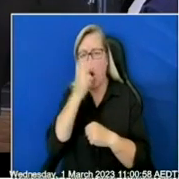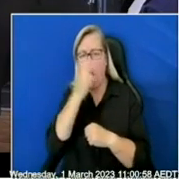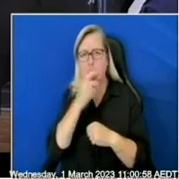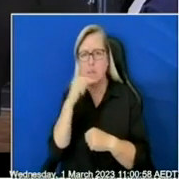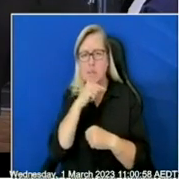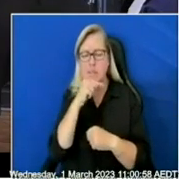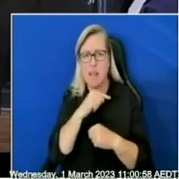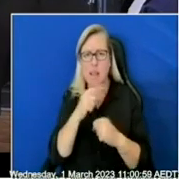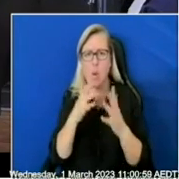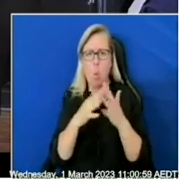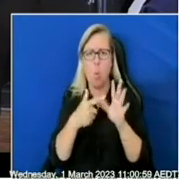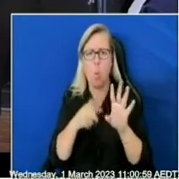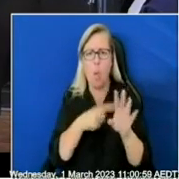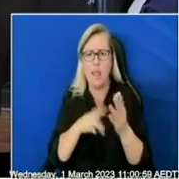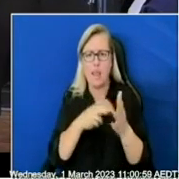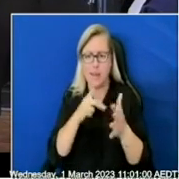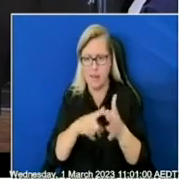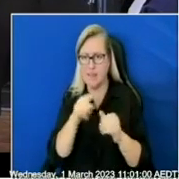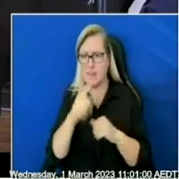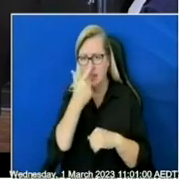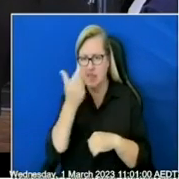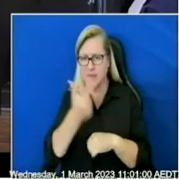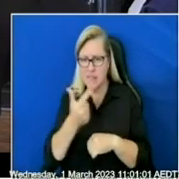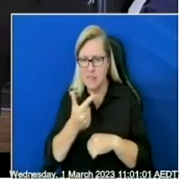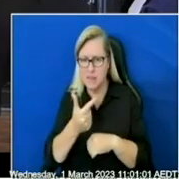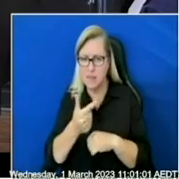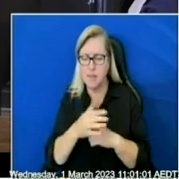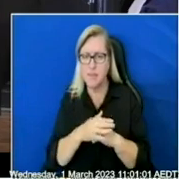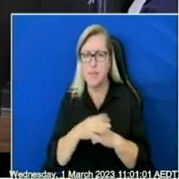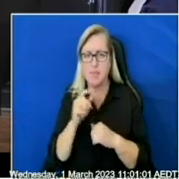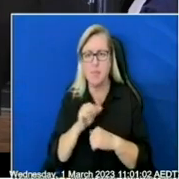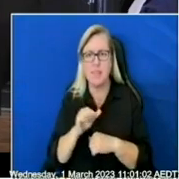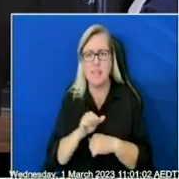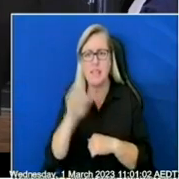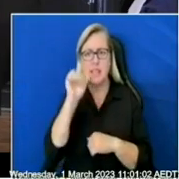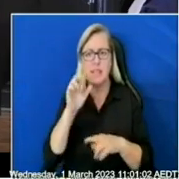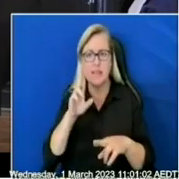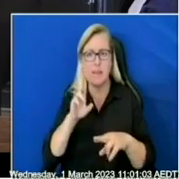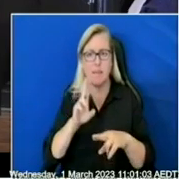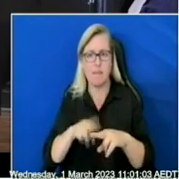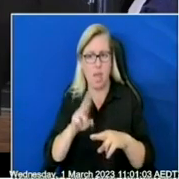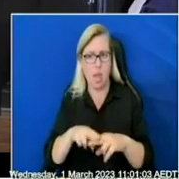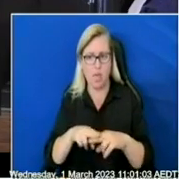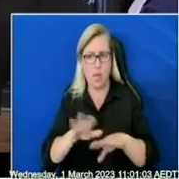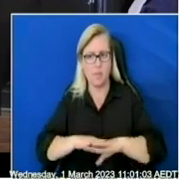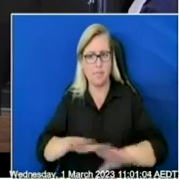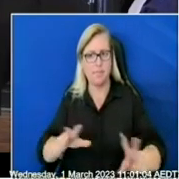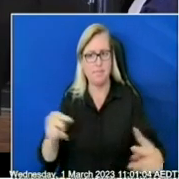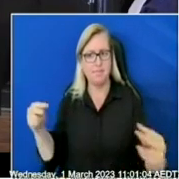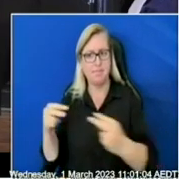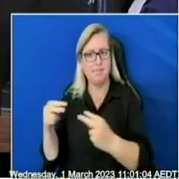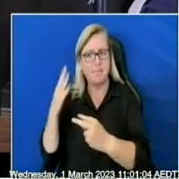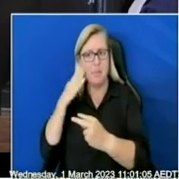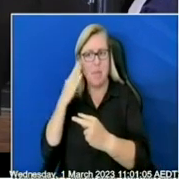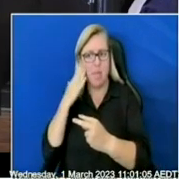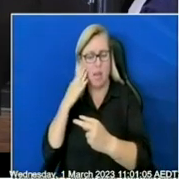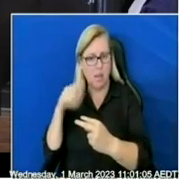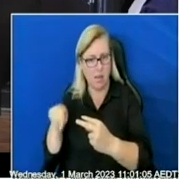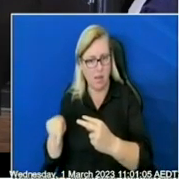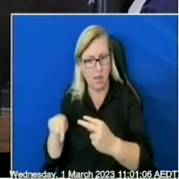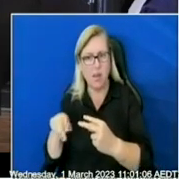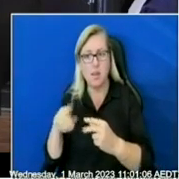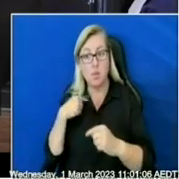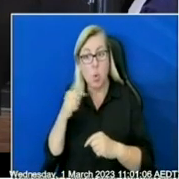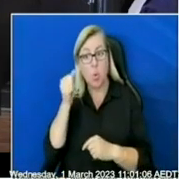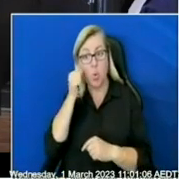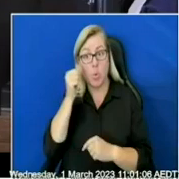his father kept him away from his mum, from Auntie Gloria, so he knew that she was in Fitzroy. He wanted to